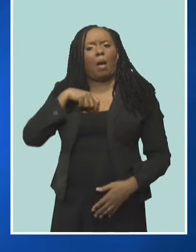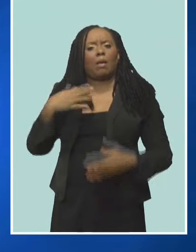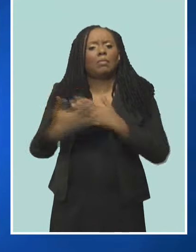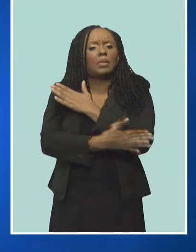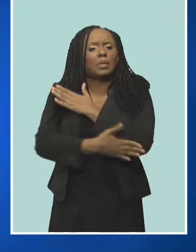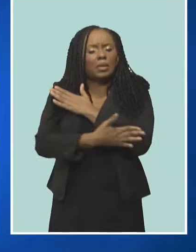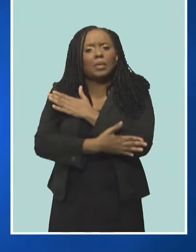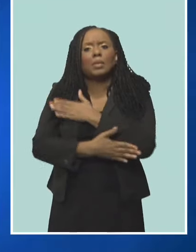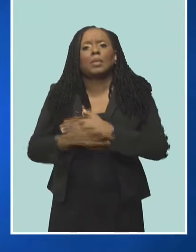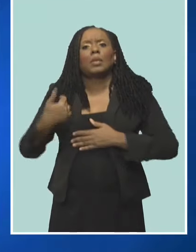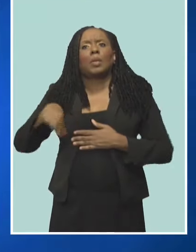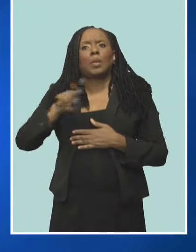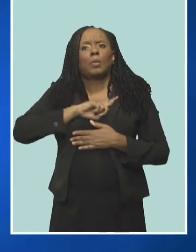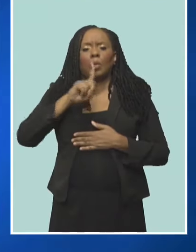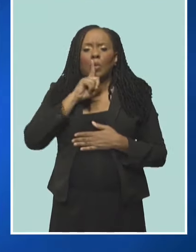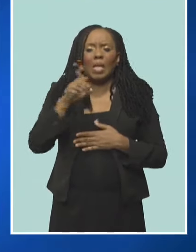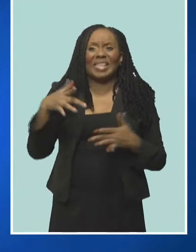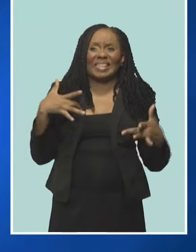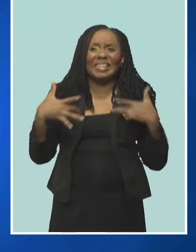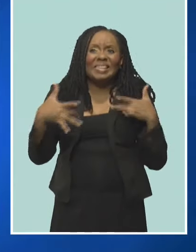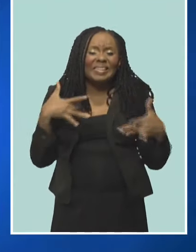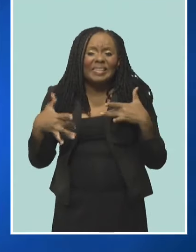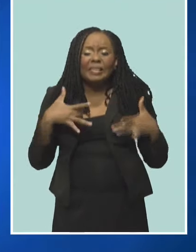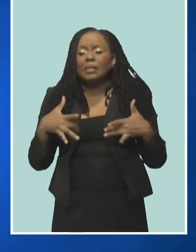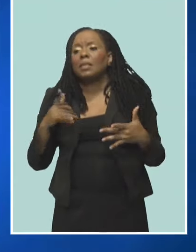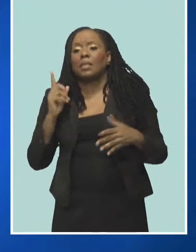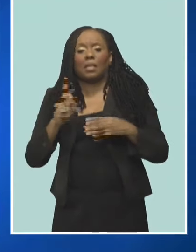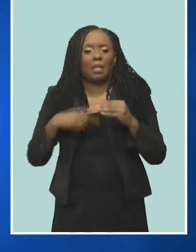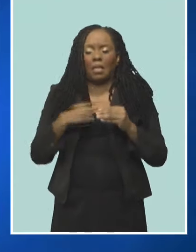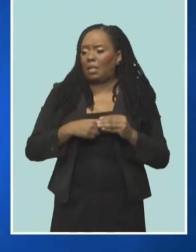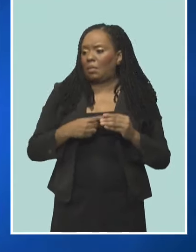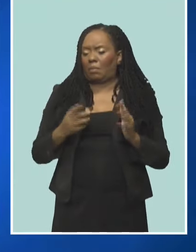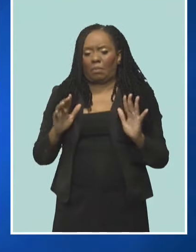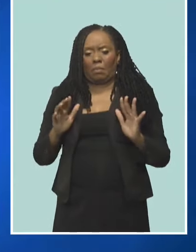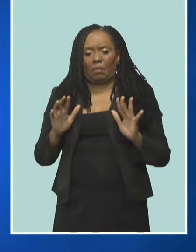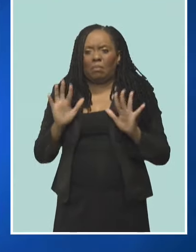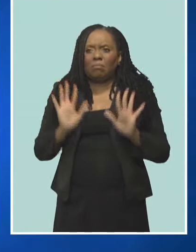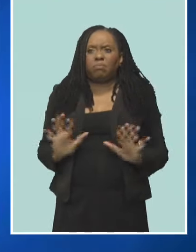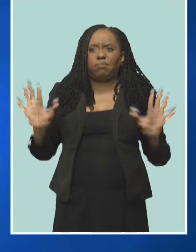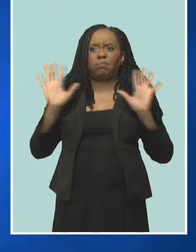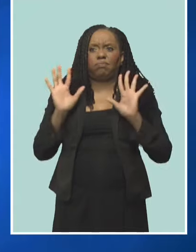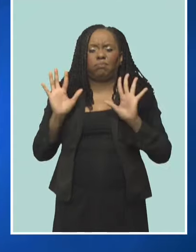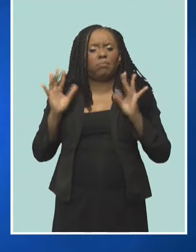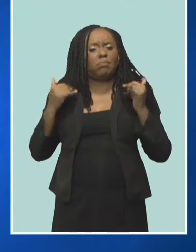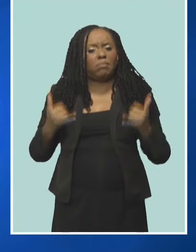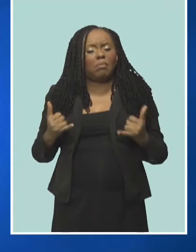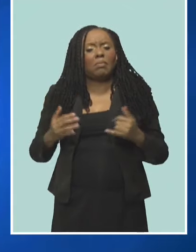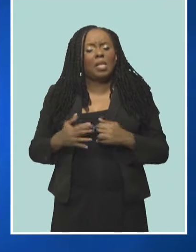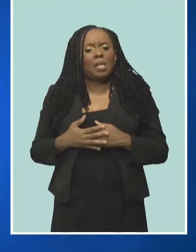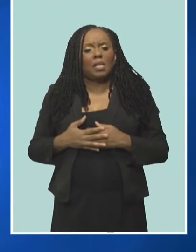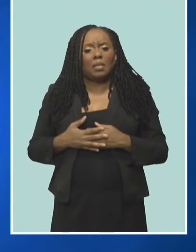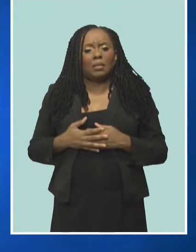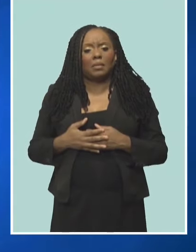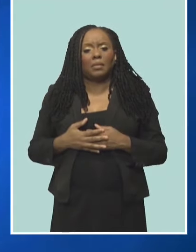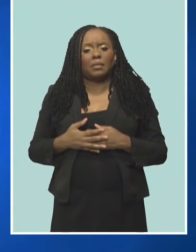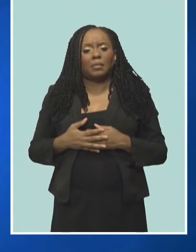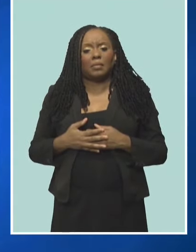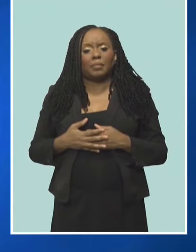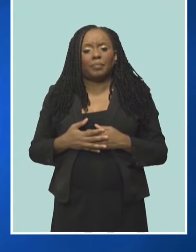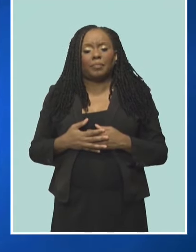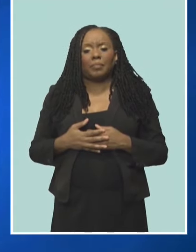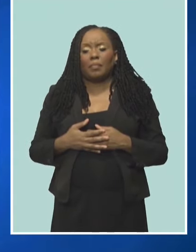conscious and concerned about the state we find ourselves today, especially in terms of the level